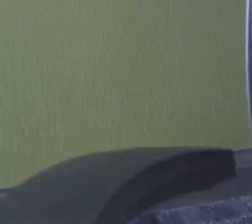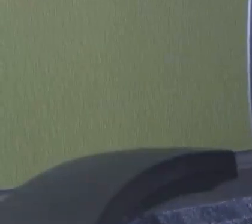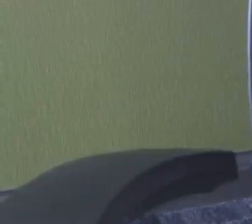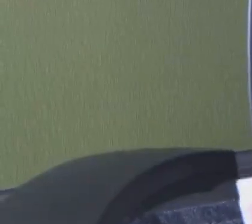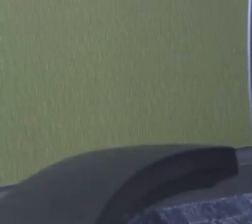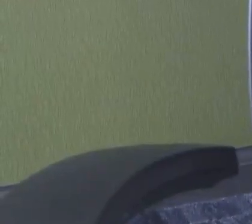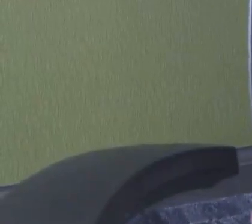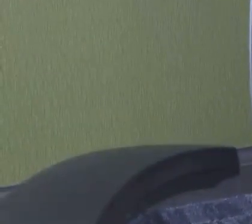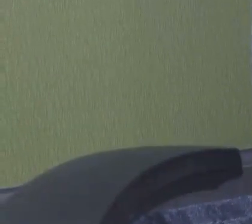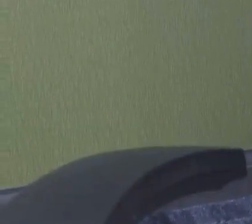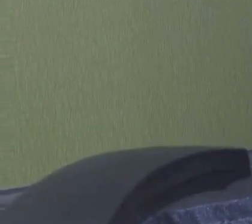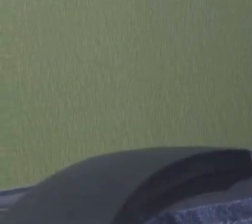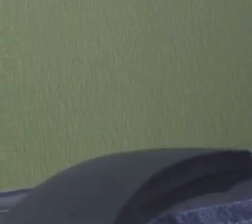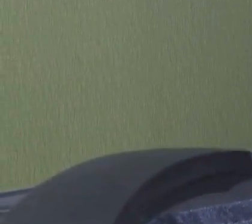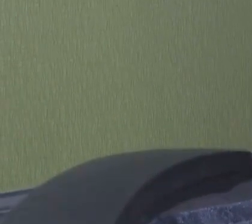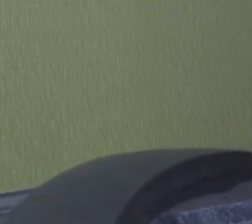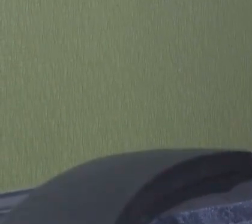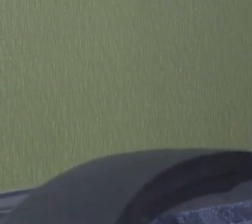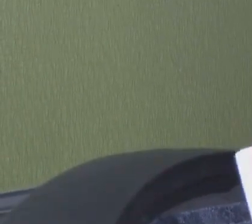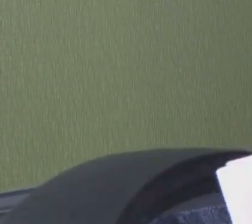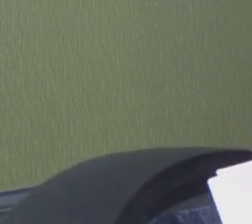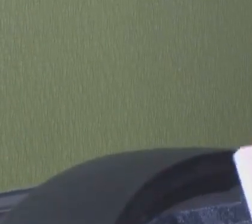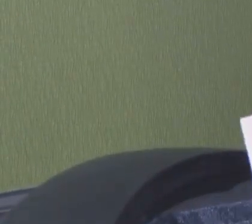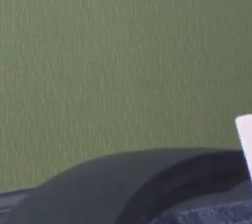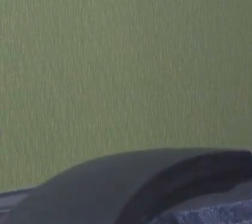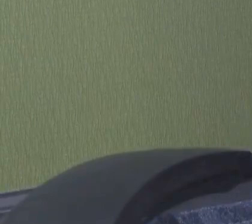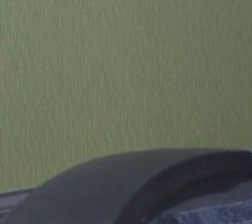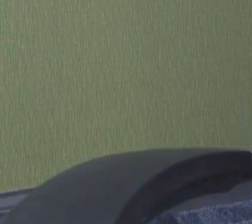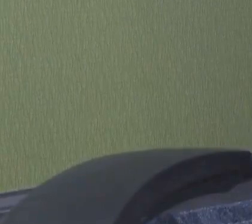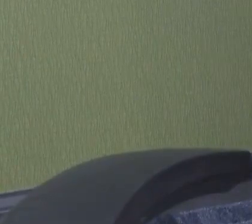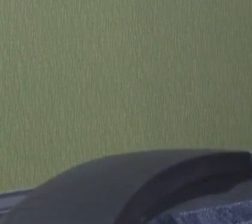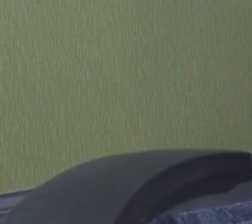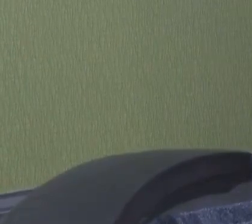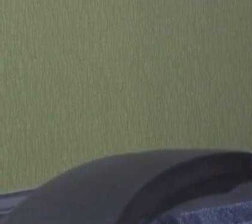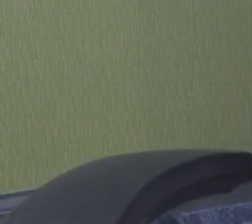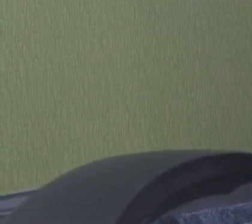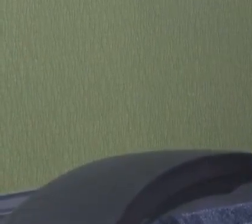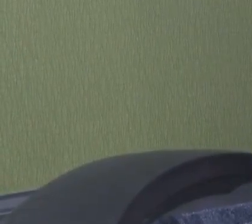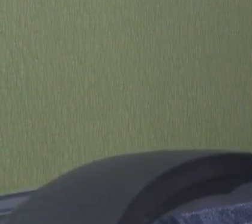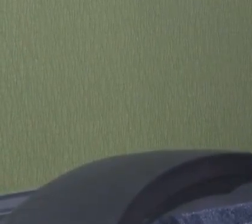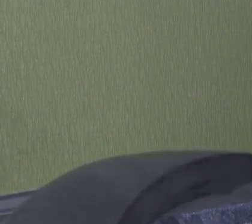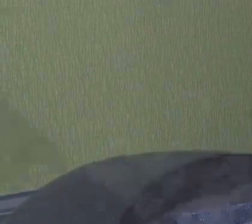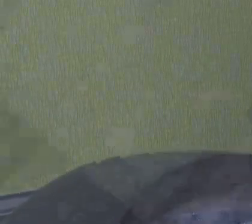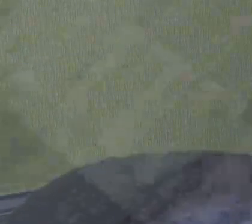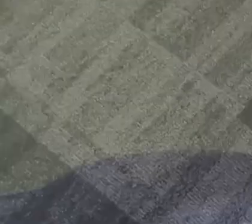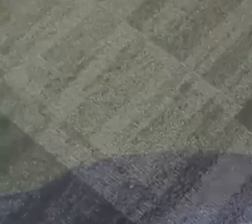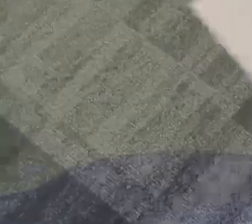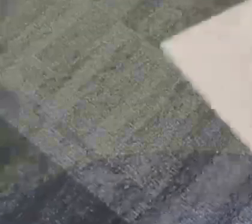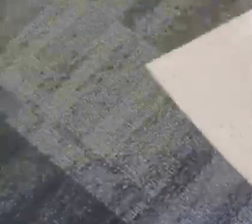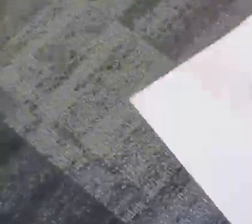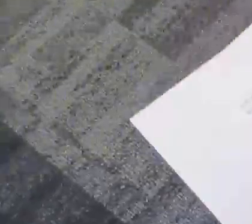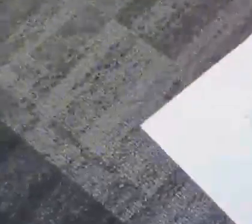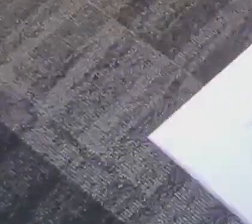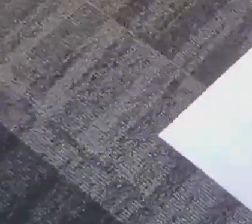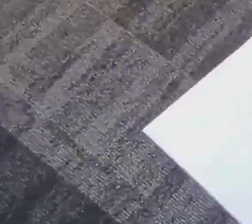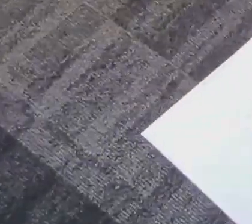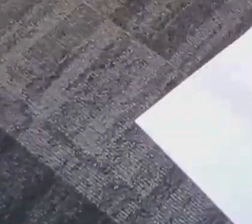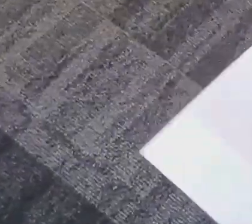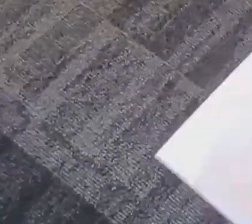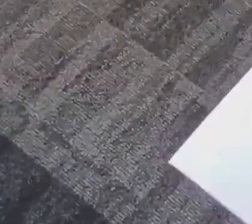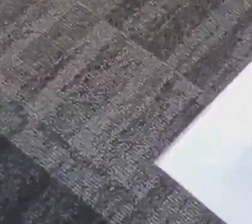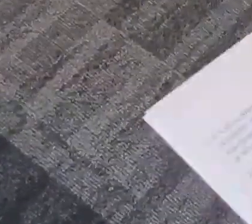Okay, so this book is about all my talent and all the fun things I do with my family. To all the